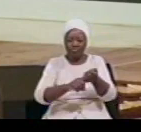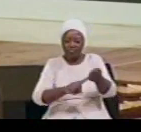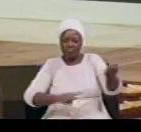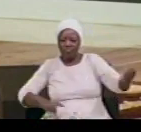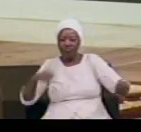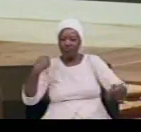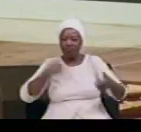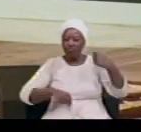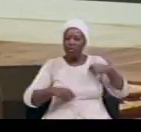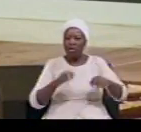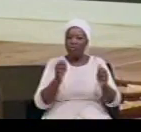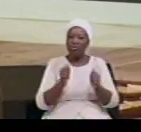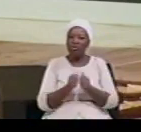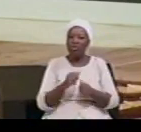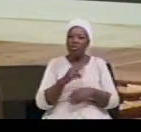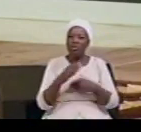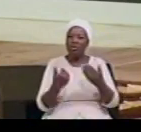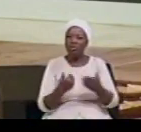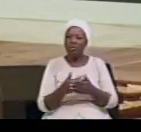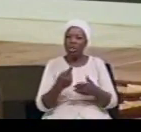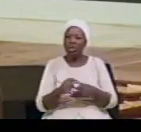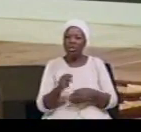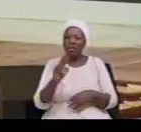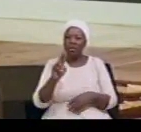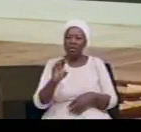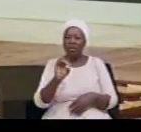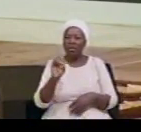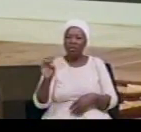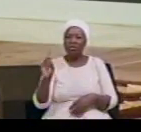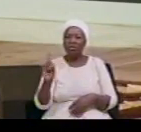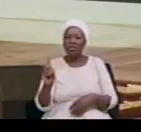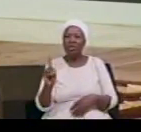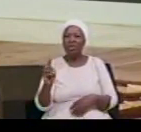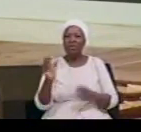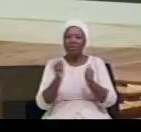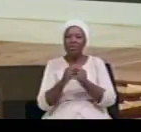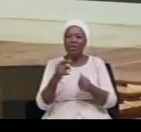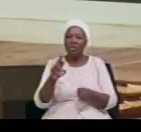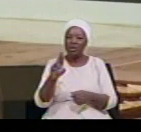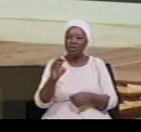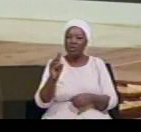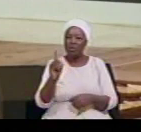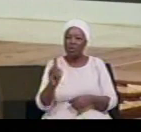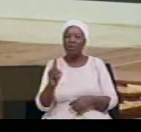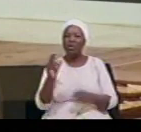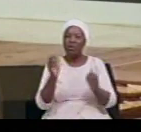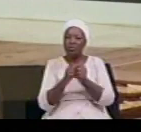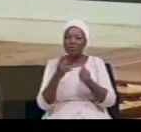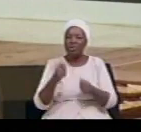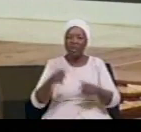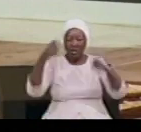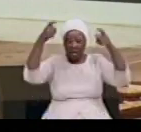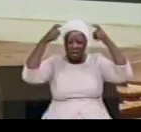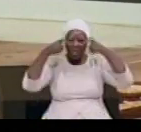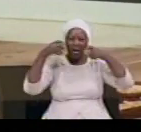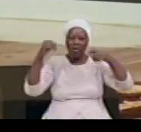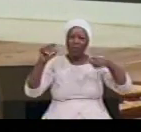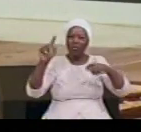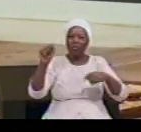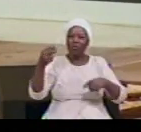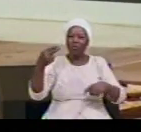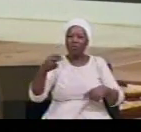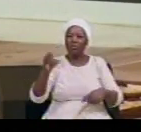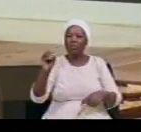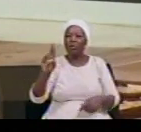stripes, with the reed, with the rod, with the crown of thorns. He was